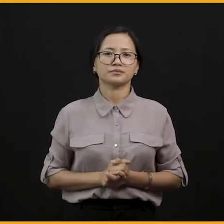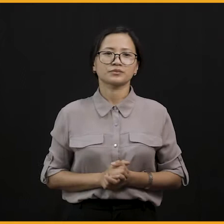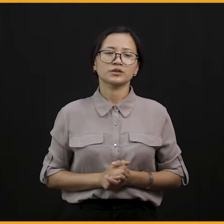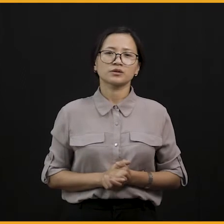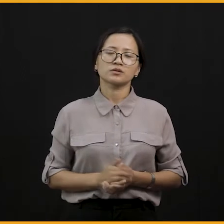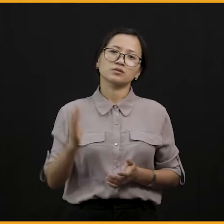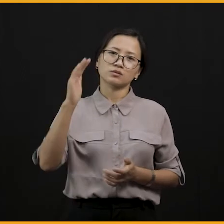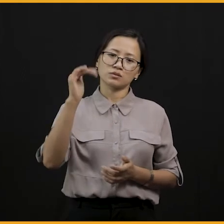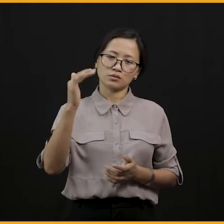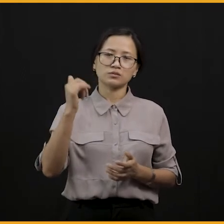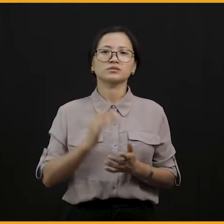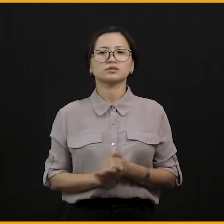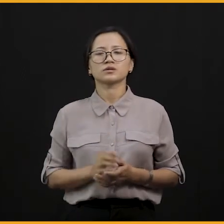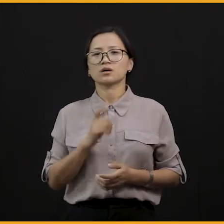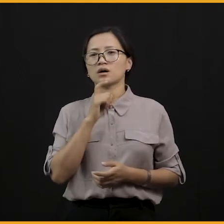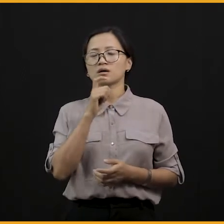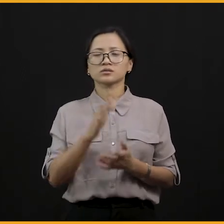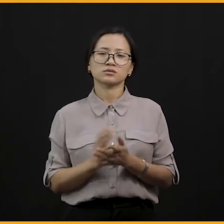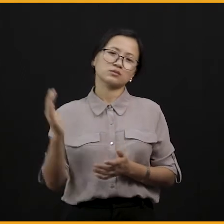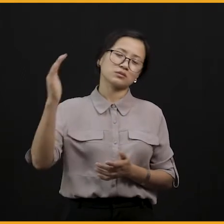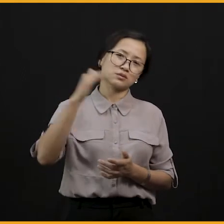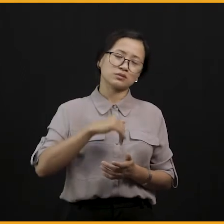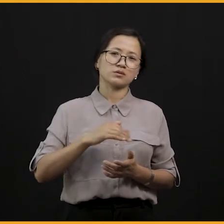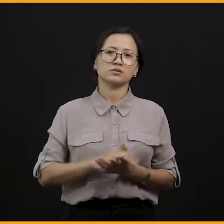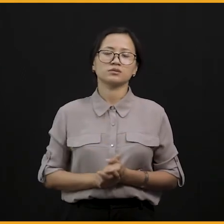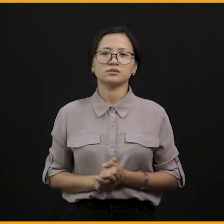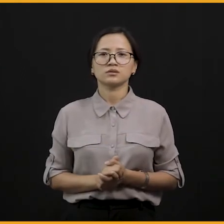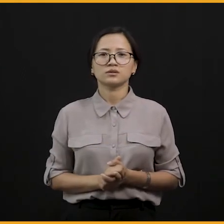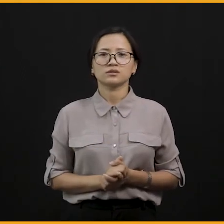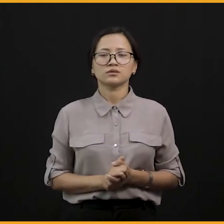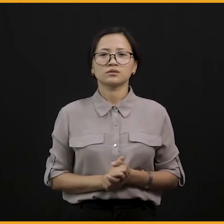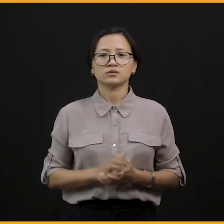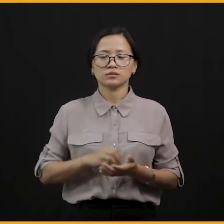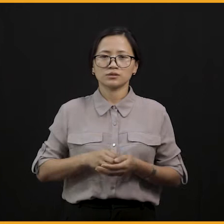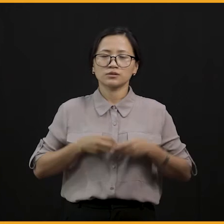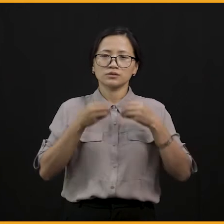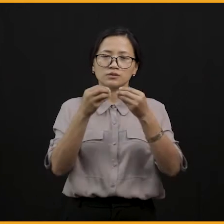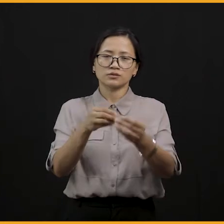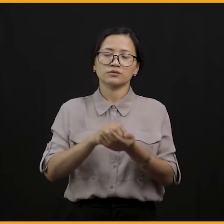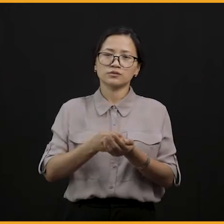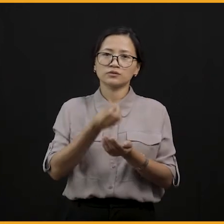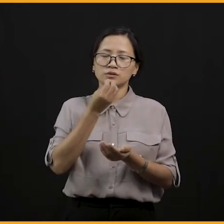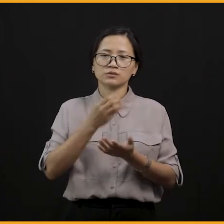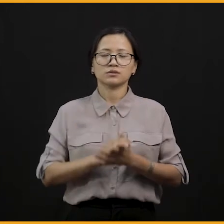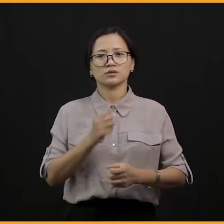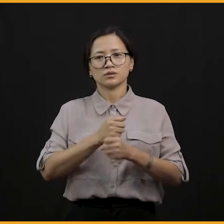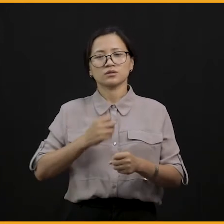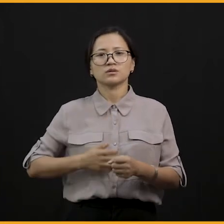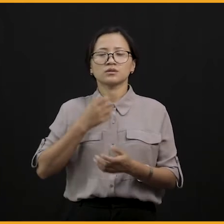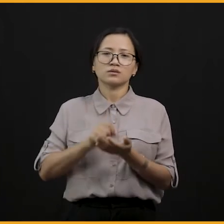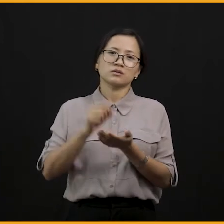he called Grasshopper. Okay, hey Grasshopper, come. And he fed the Grasshopper. Okay, he